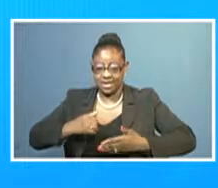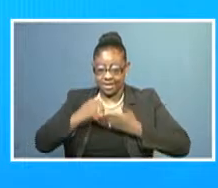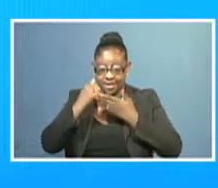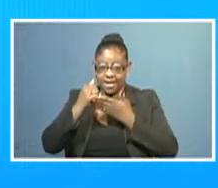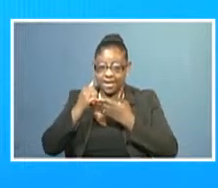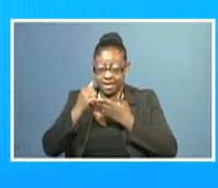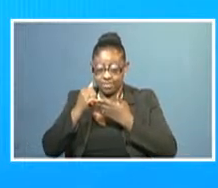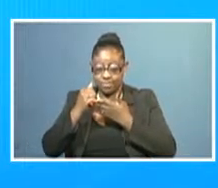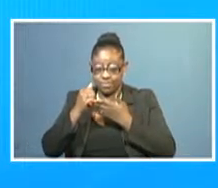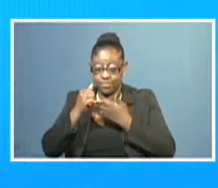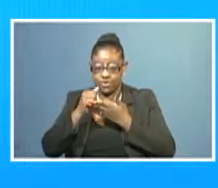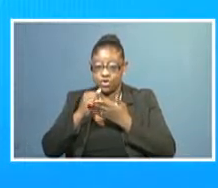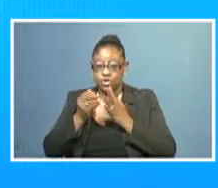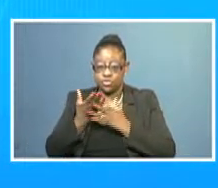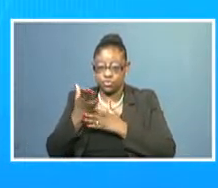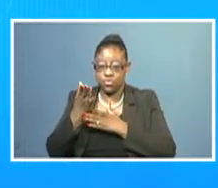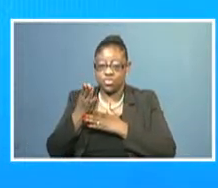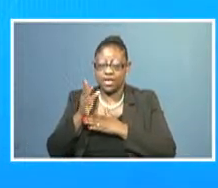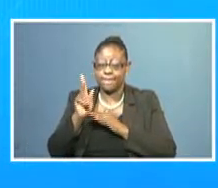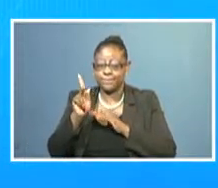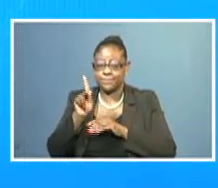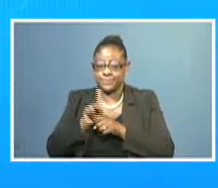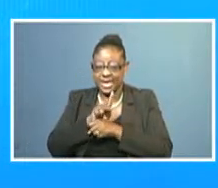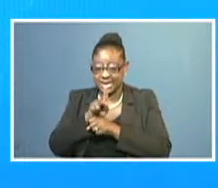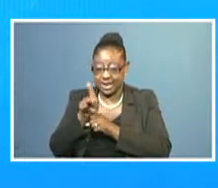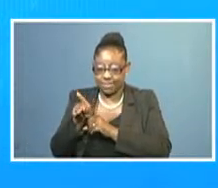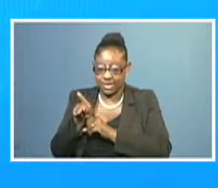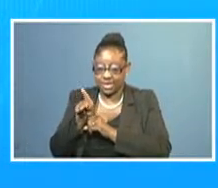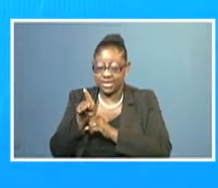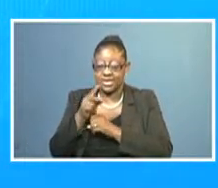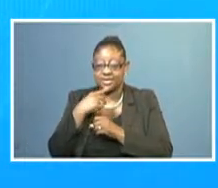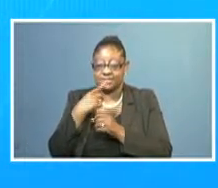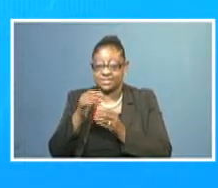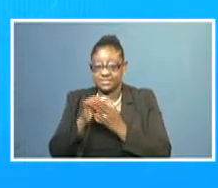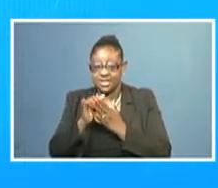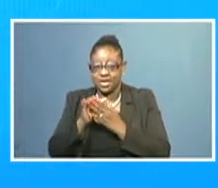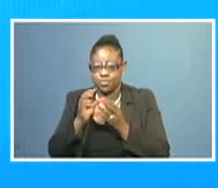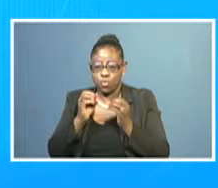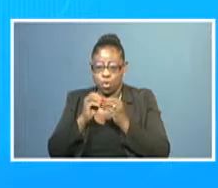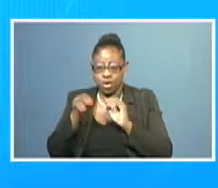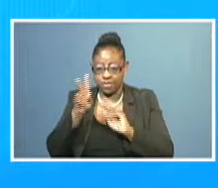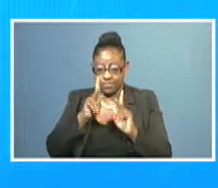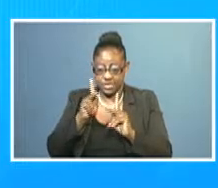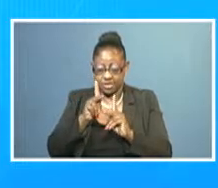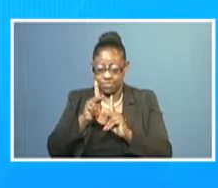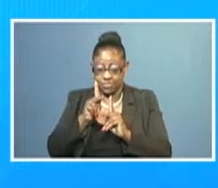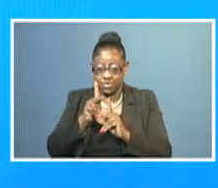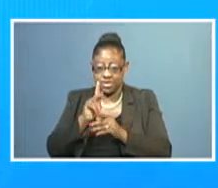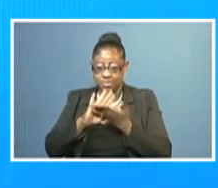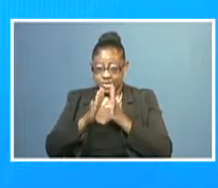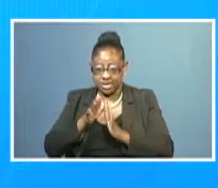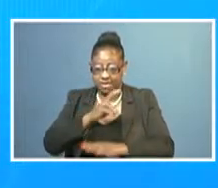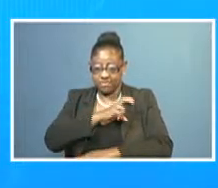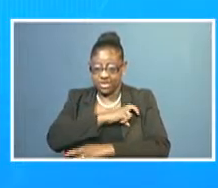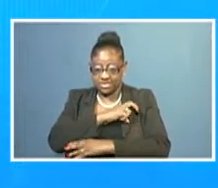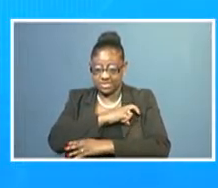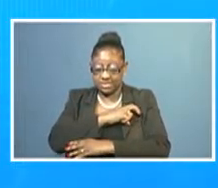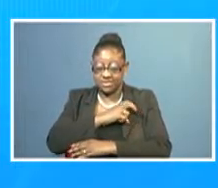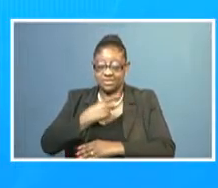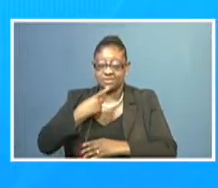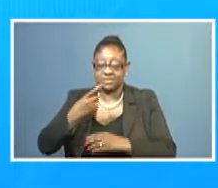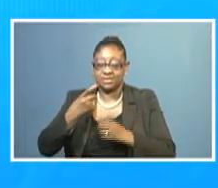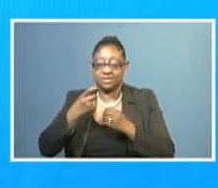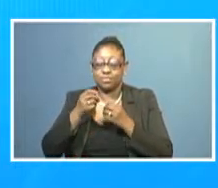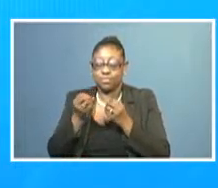of the pandemic. The more people in our country vaccinated, the less people who are exposed to COVID end up at our tertiary